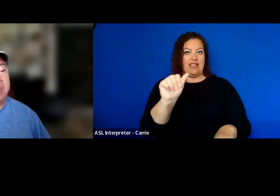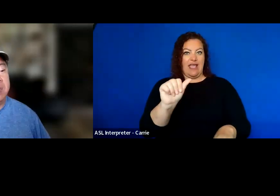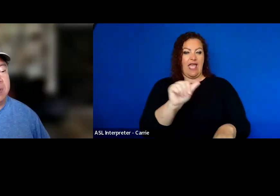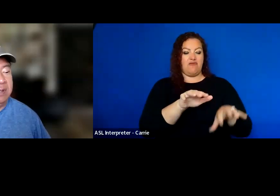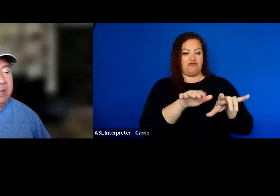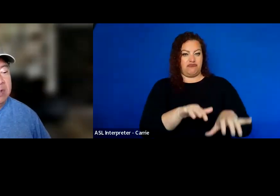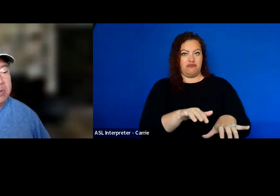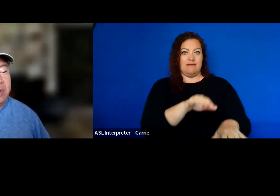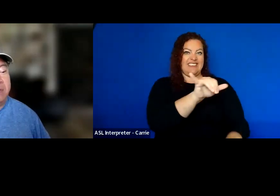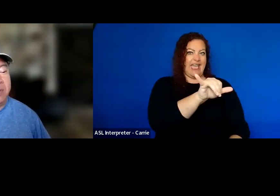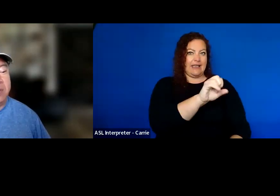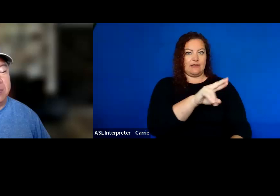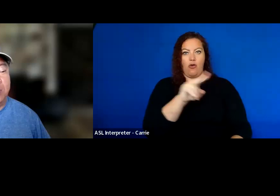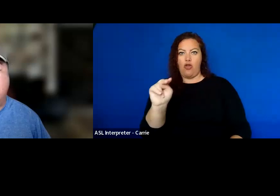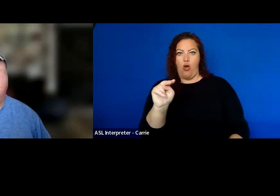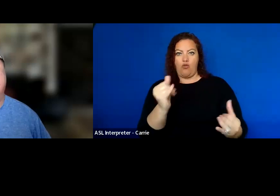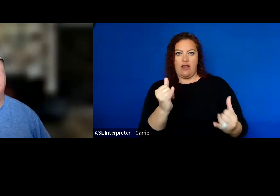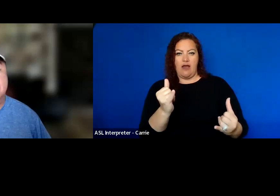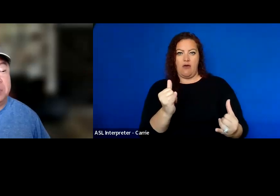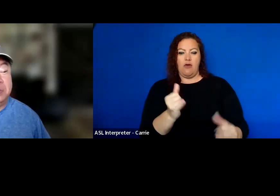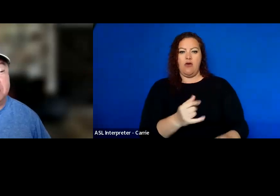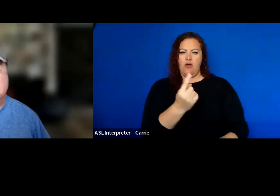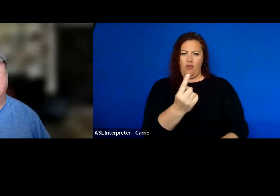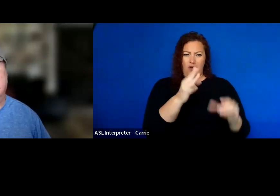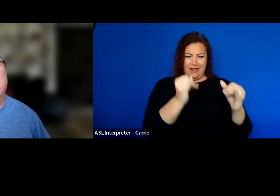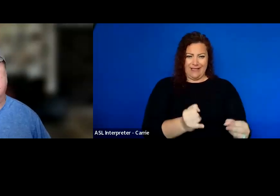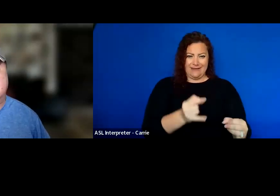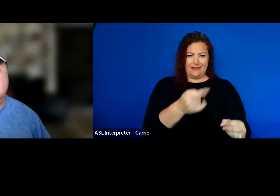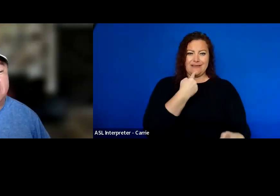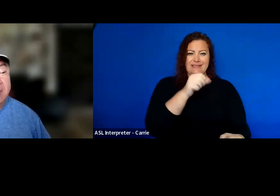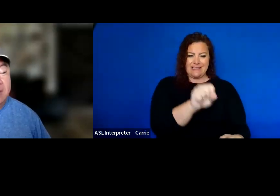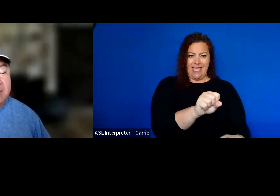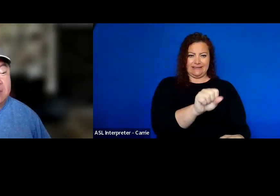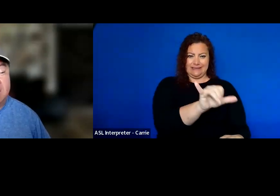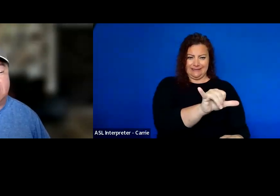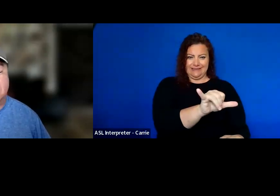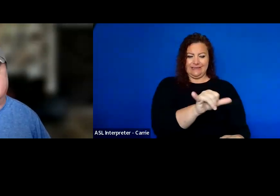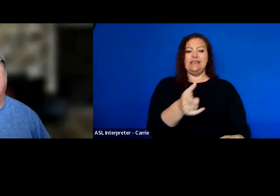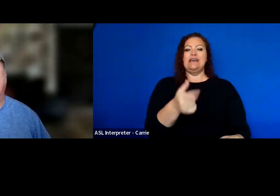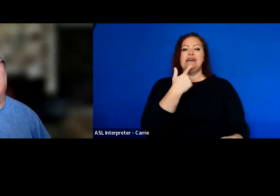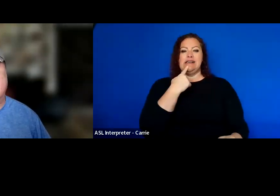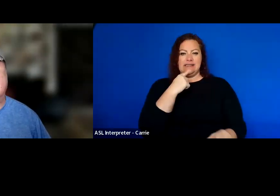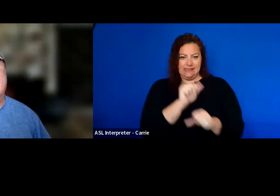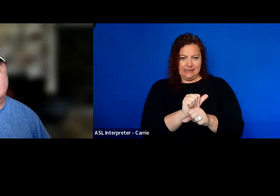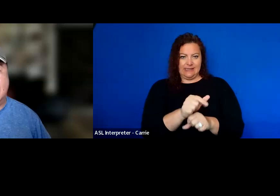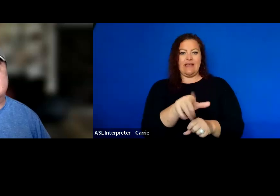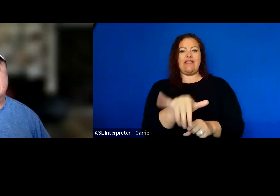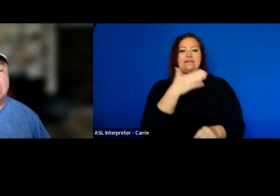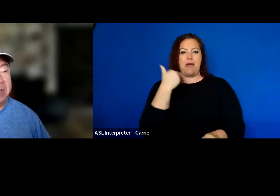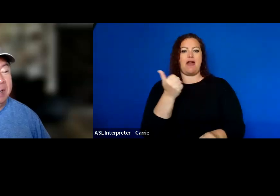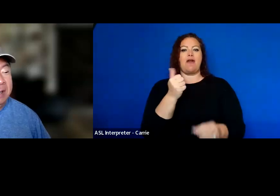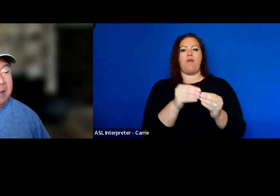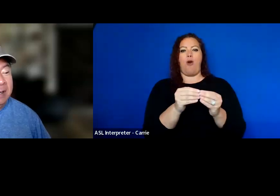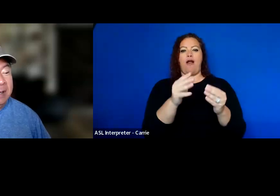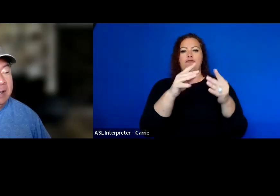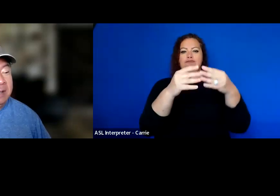so I have one individual would only struggle with self-esteem. Okay, that's better.